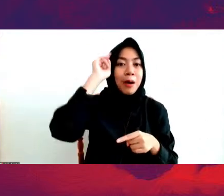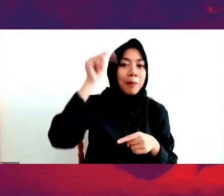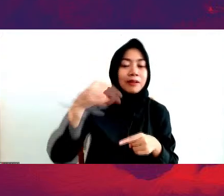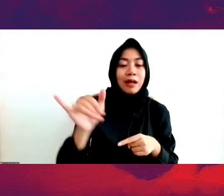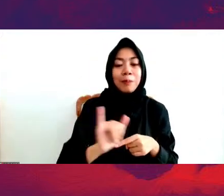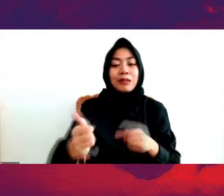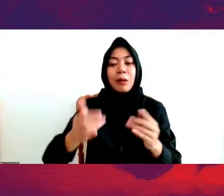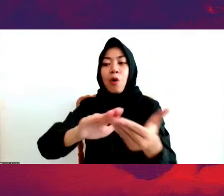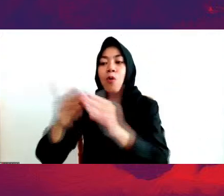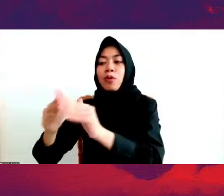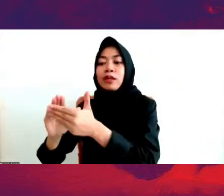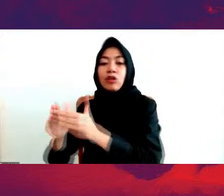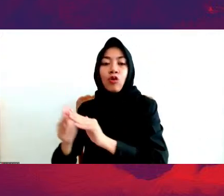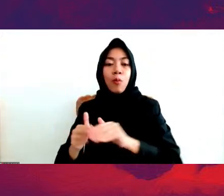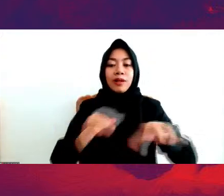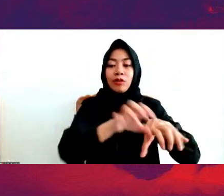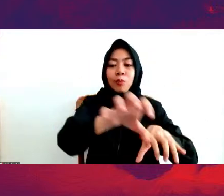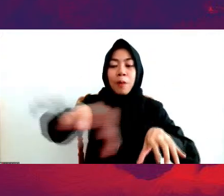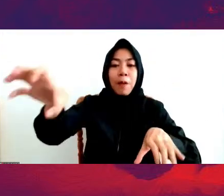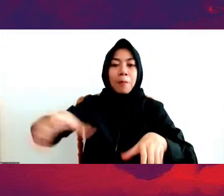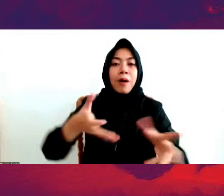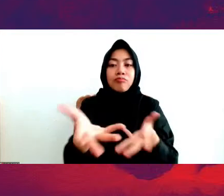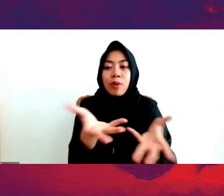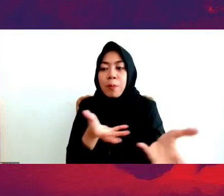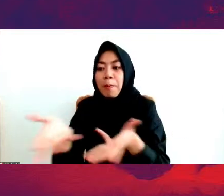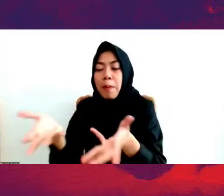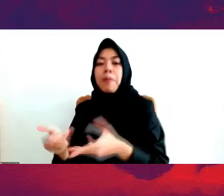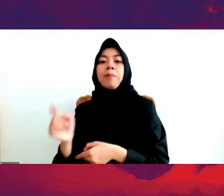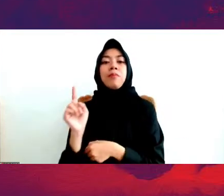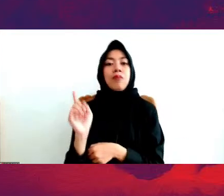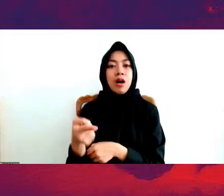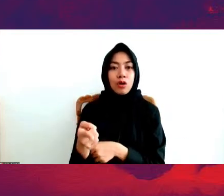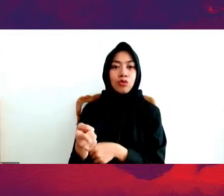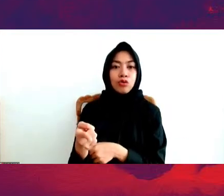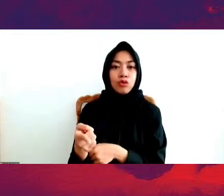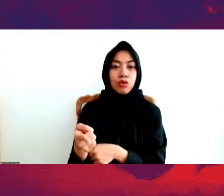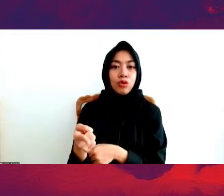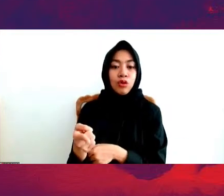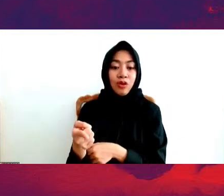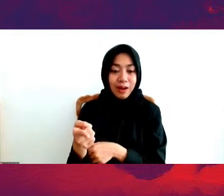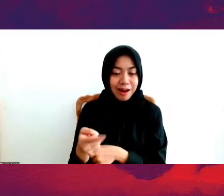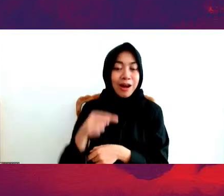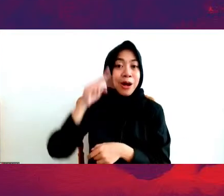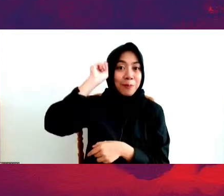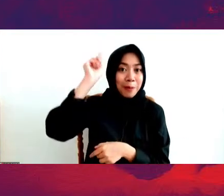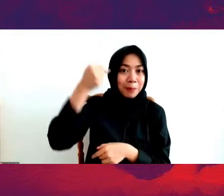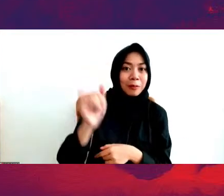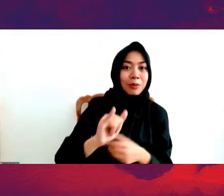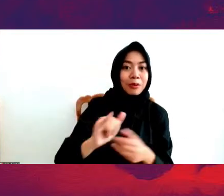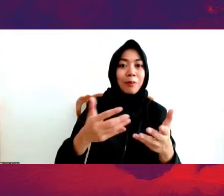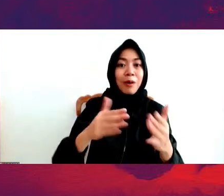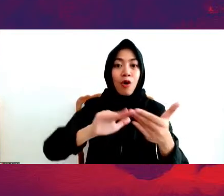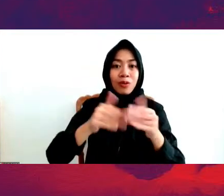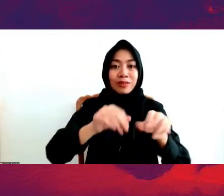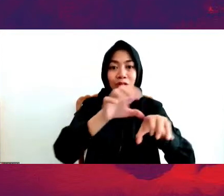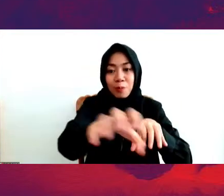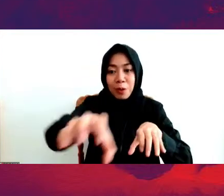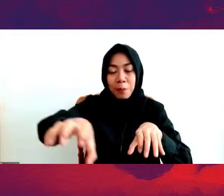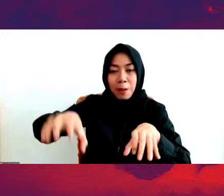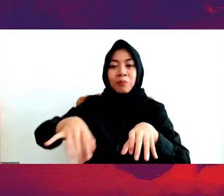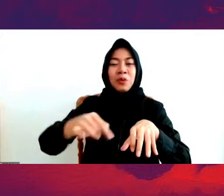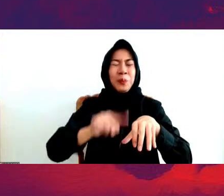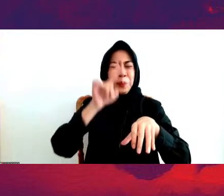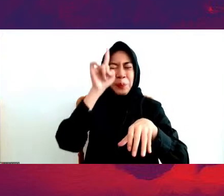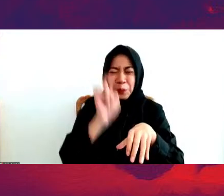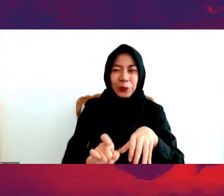with the community across these different regions and districts. And that is the complexity. Now, the global MPI, which has been